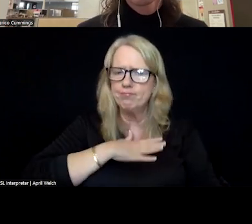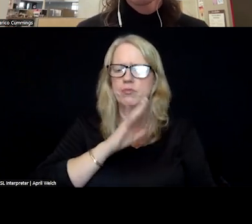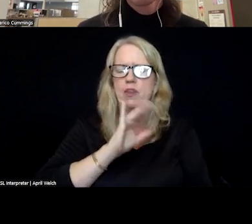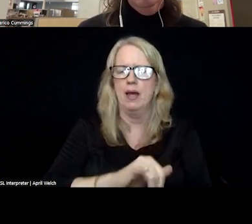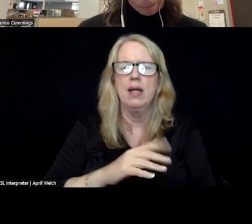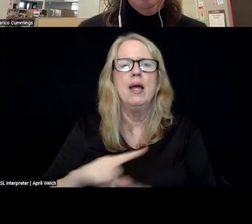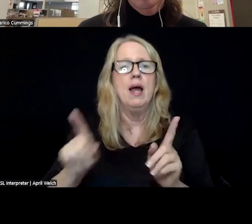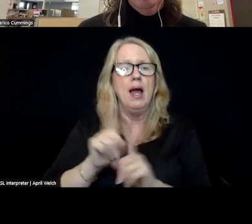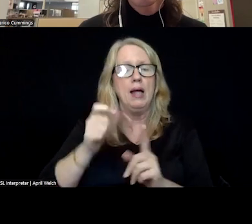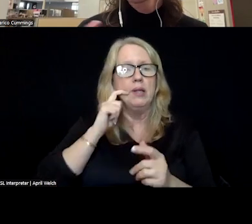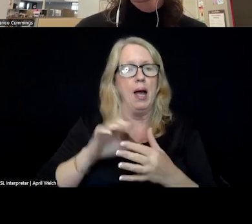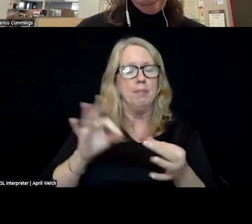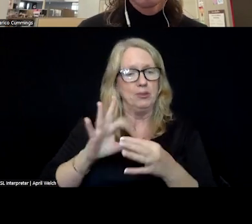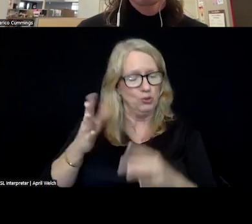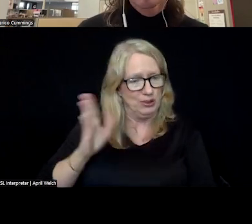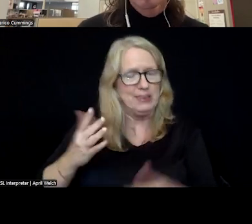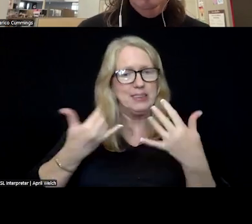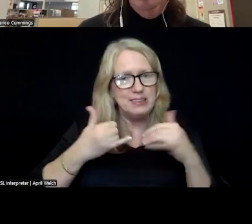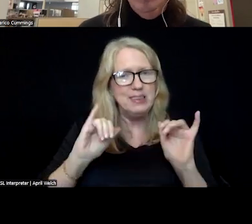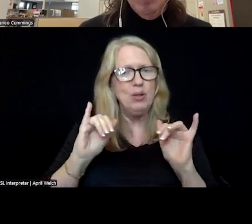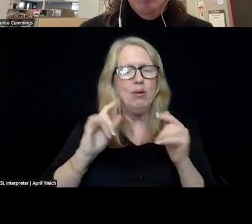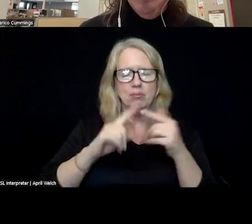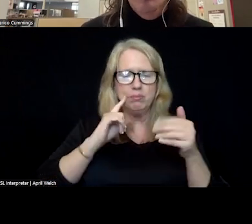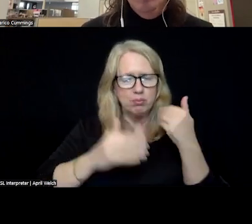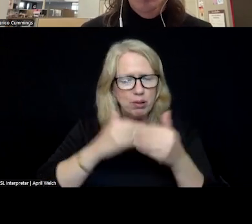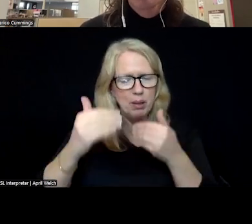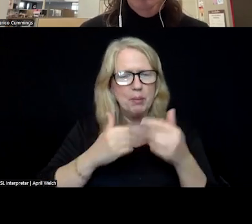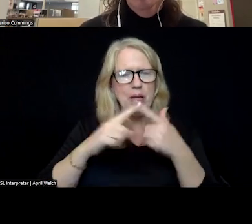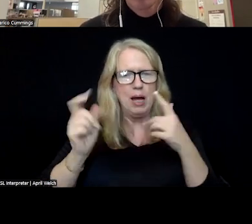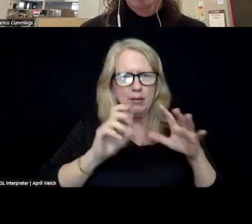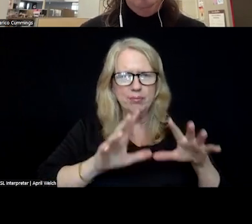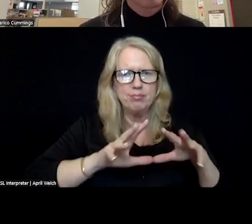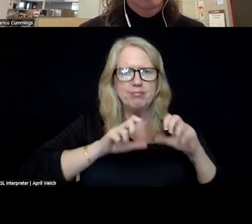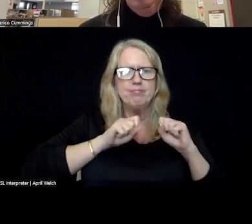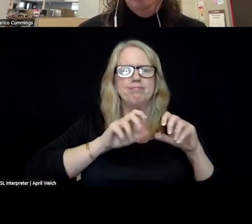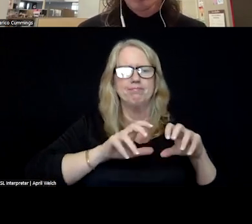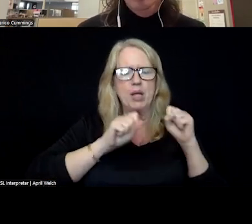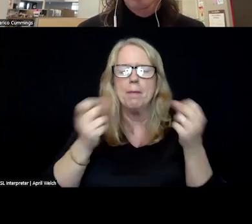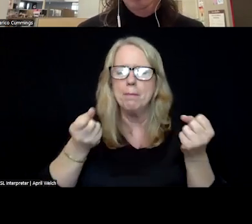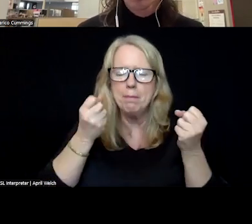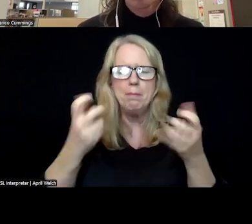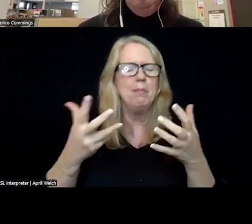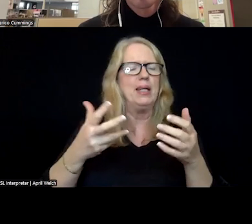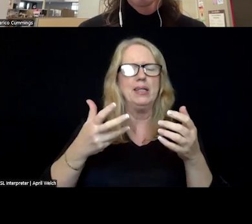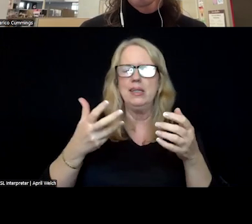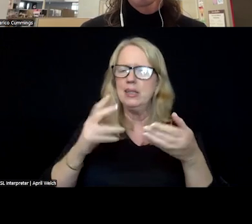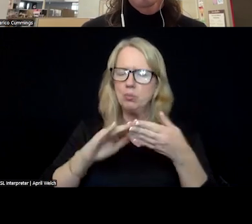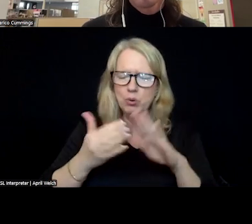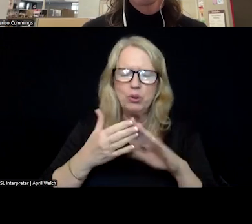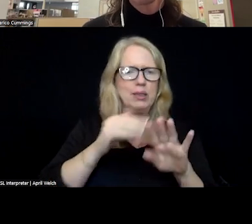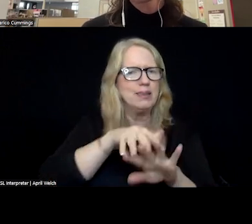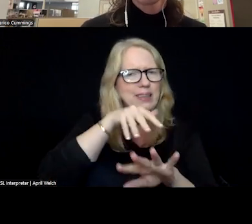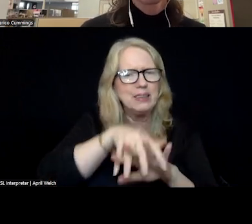We're, as I mentioned earlier, still in that process of reclaiming, and many tribal communities and Indigenous individuals